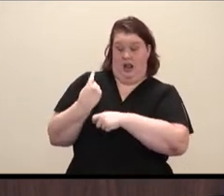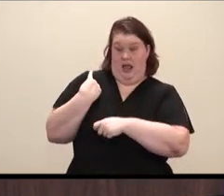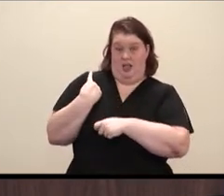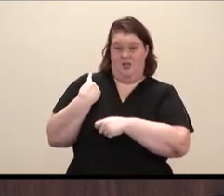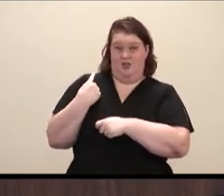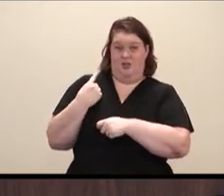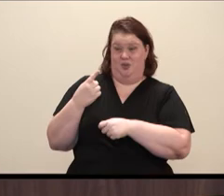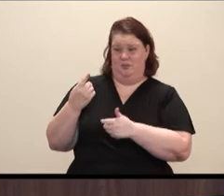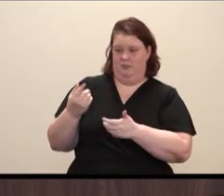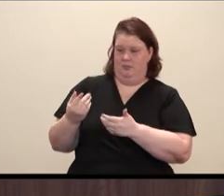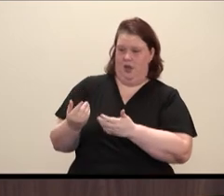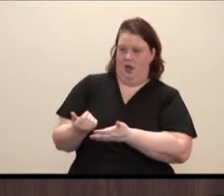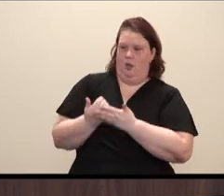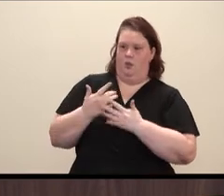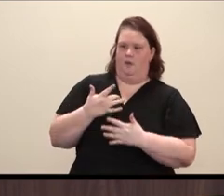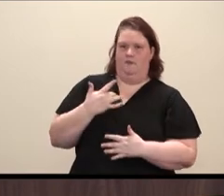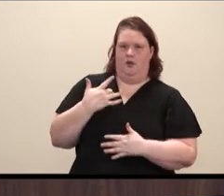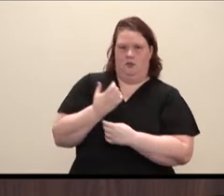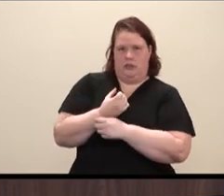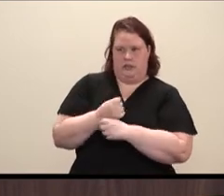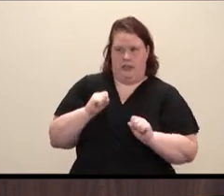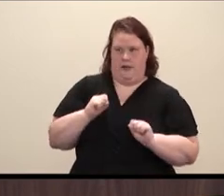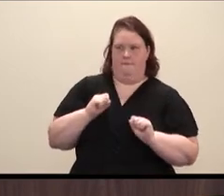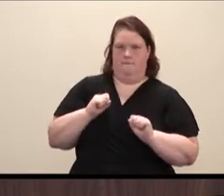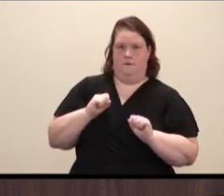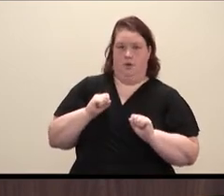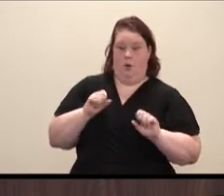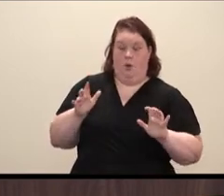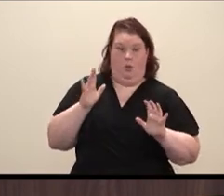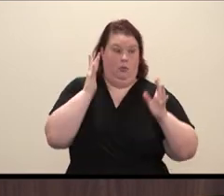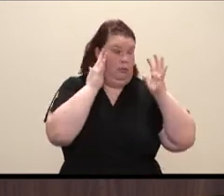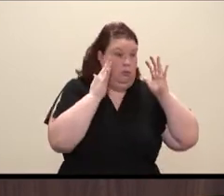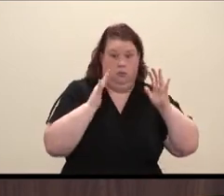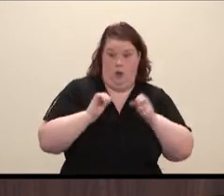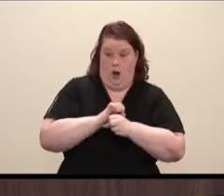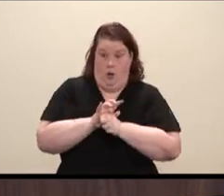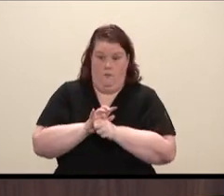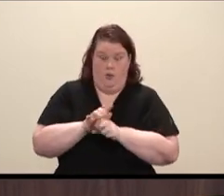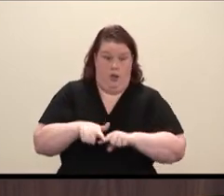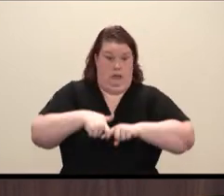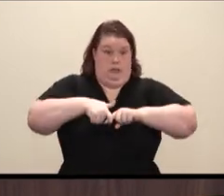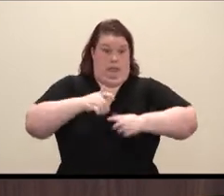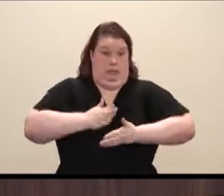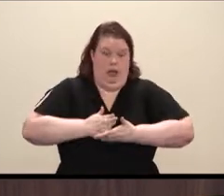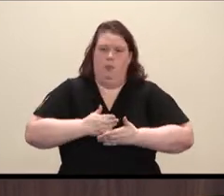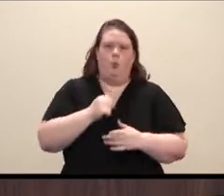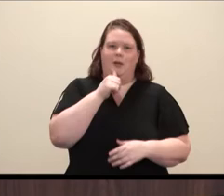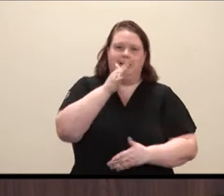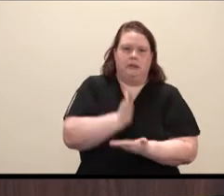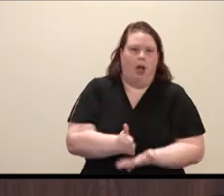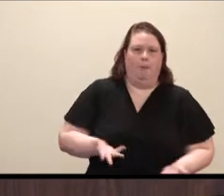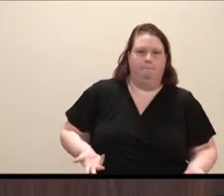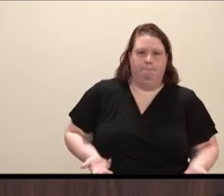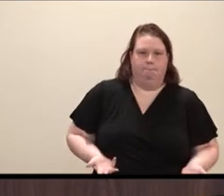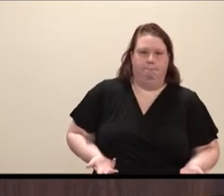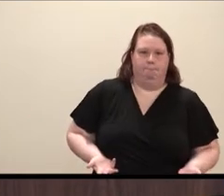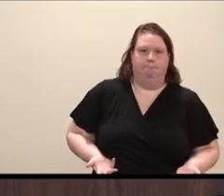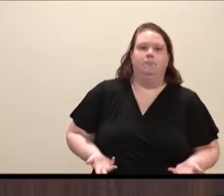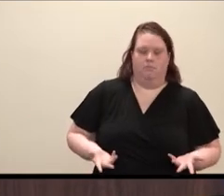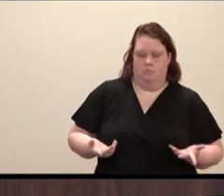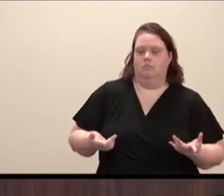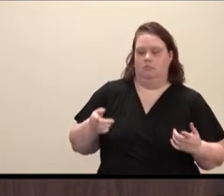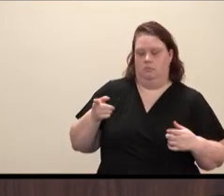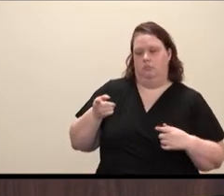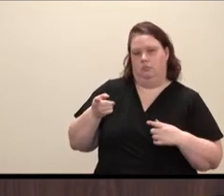safe and allowing us to continue the work, not just to stop and say, oh, it's COVID. We got to stop. We didn't stop. And this administration,